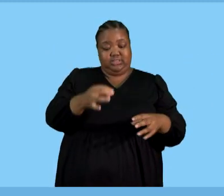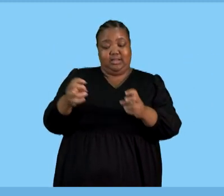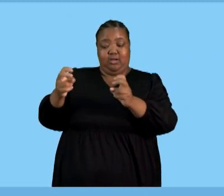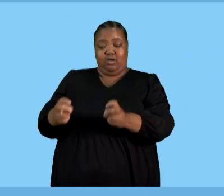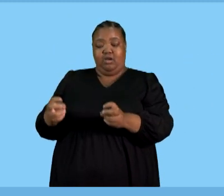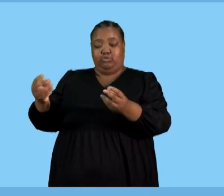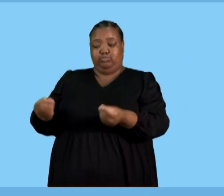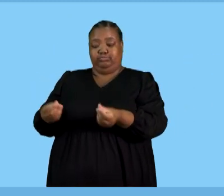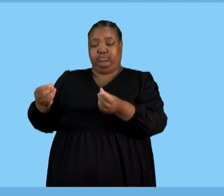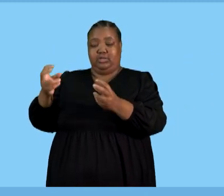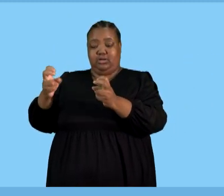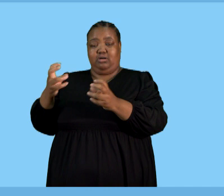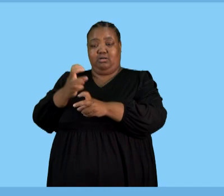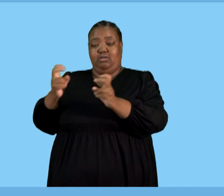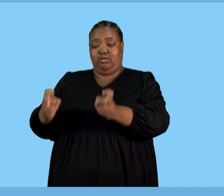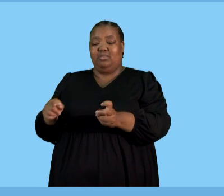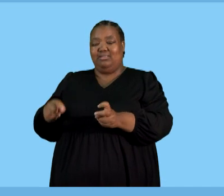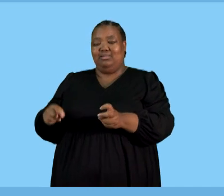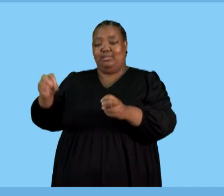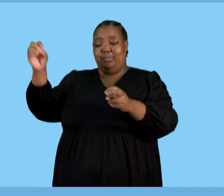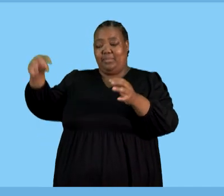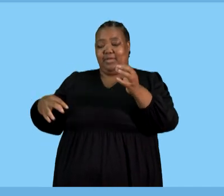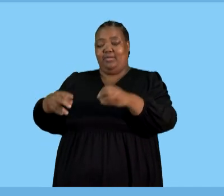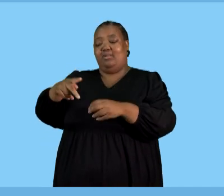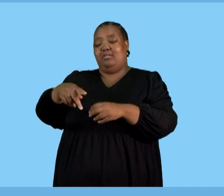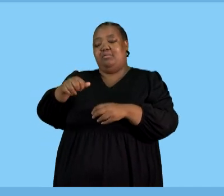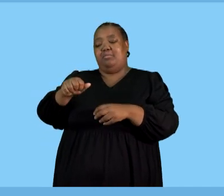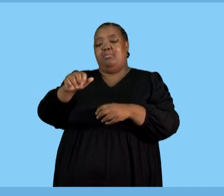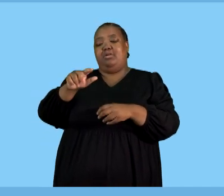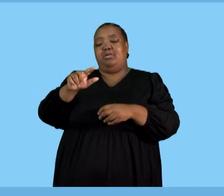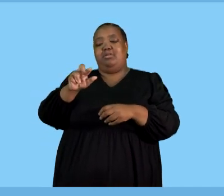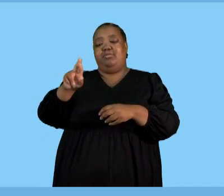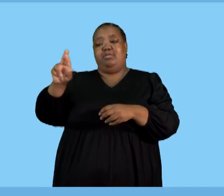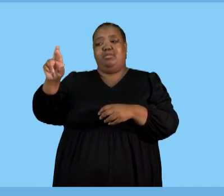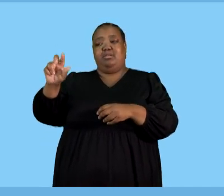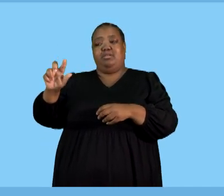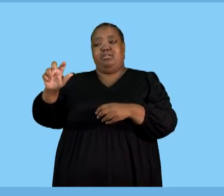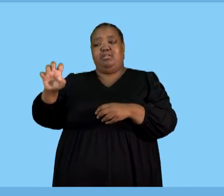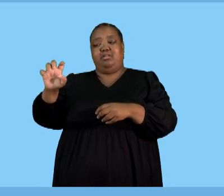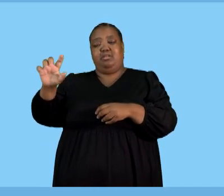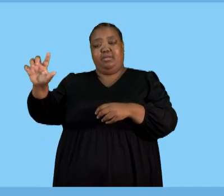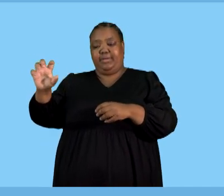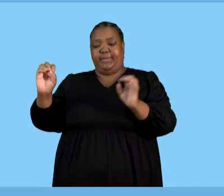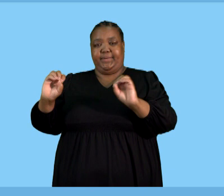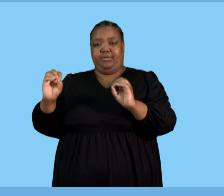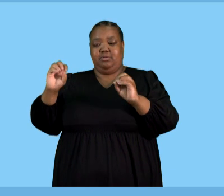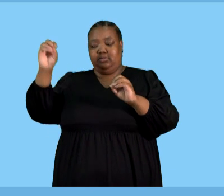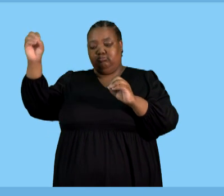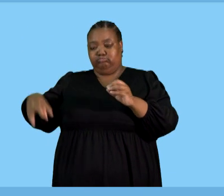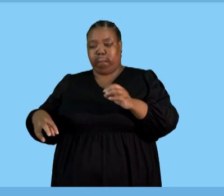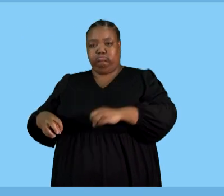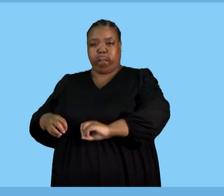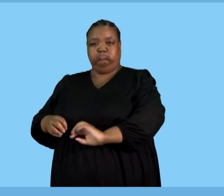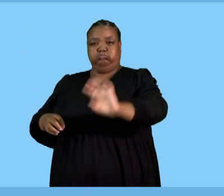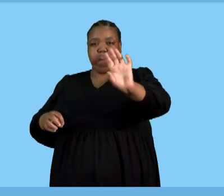on a rough surface, those light rays are not going to be reflected parallel to each other. However, they are going to be scattered